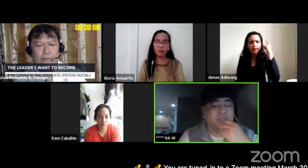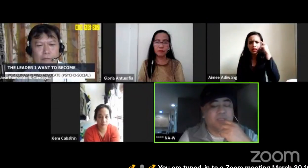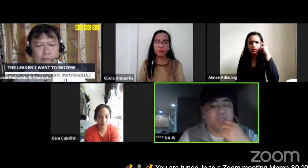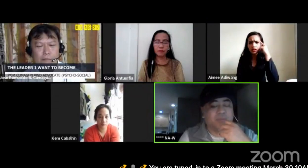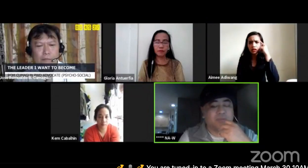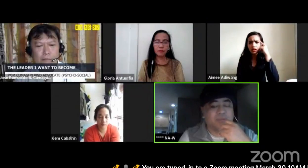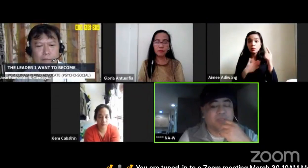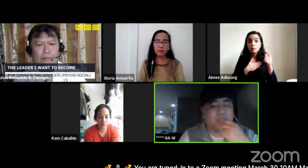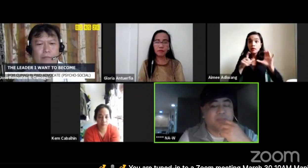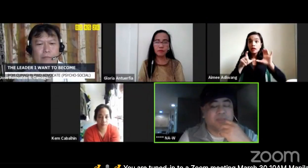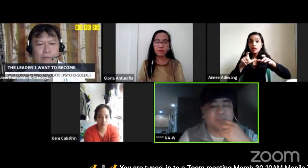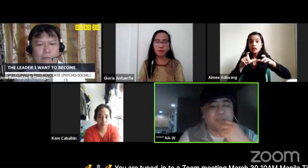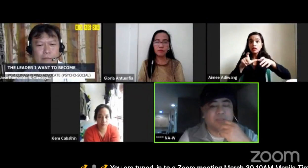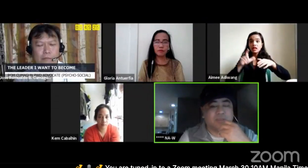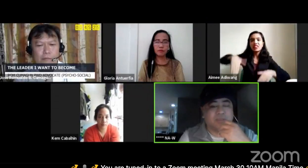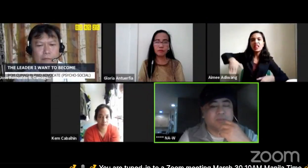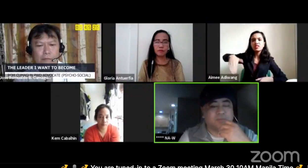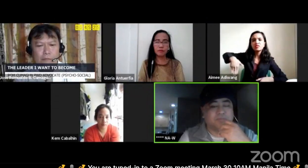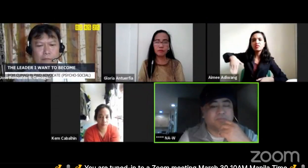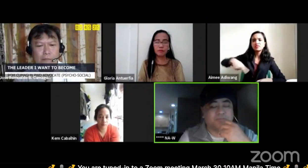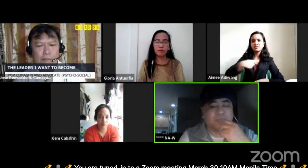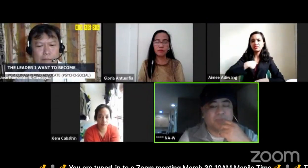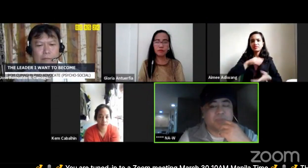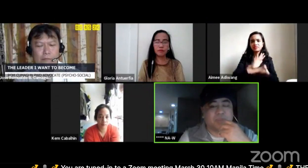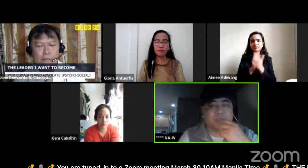my disability came out late.